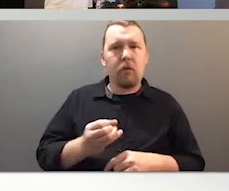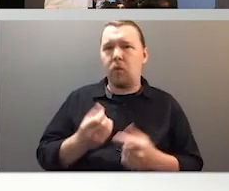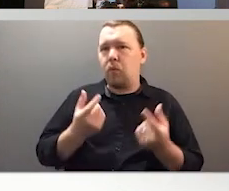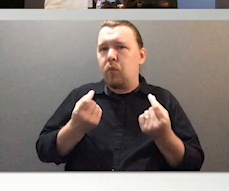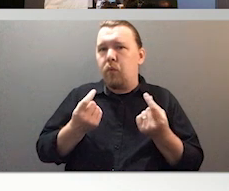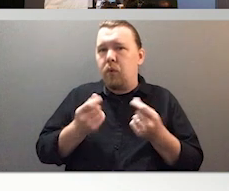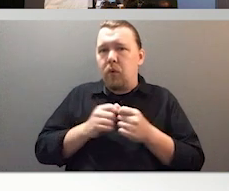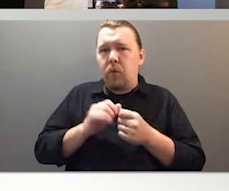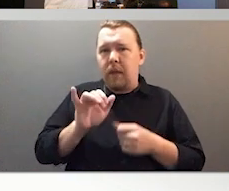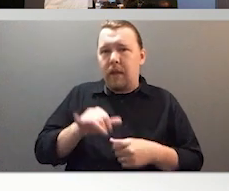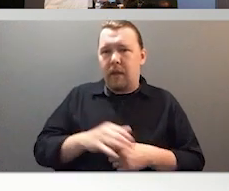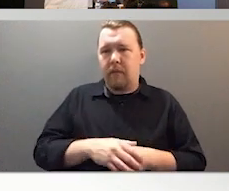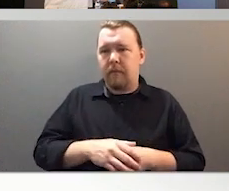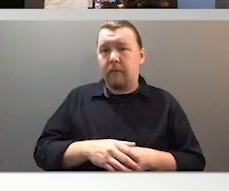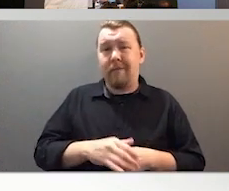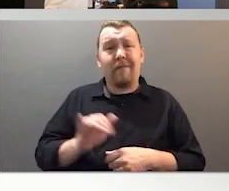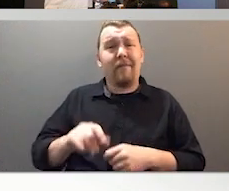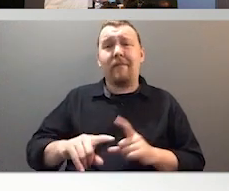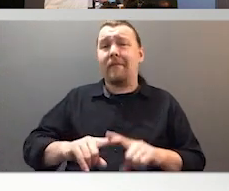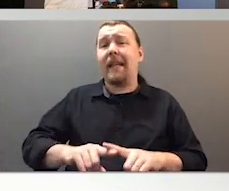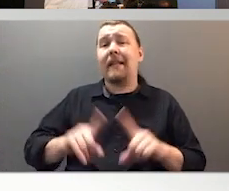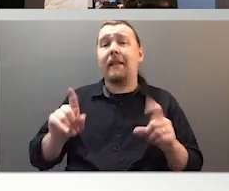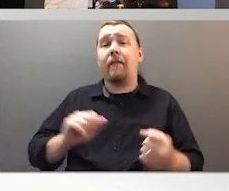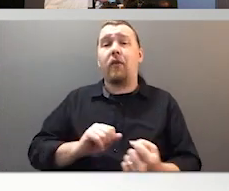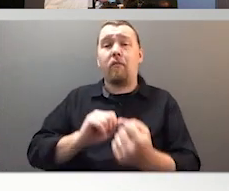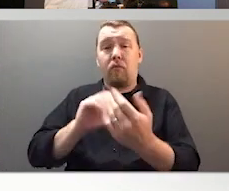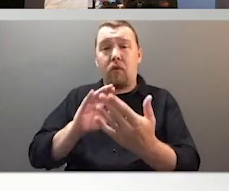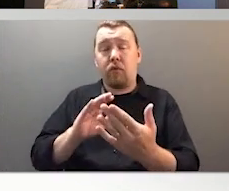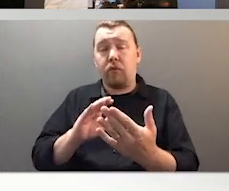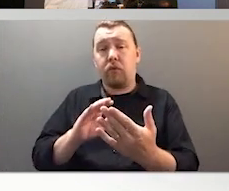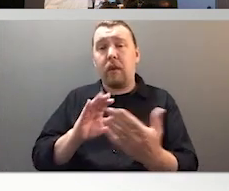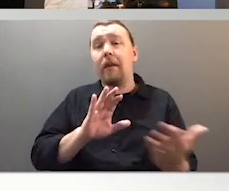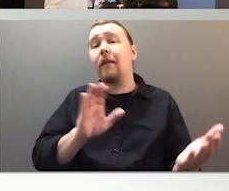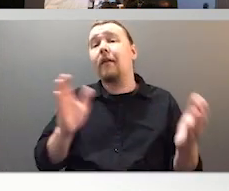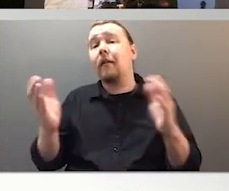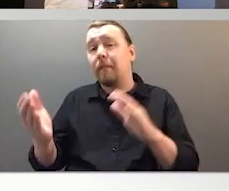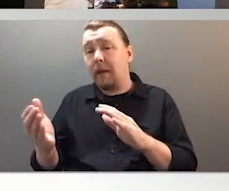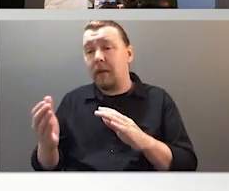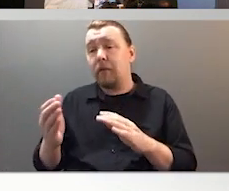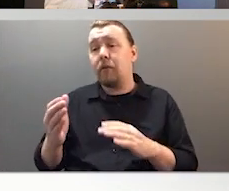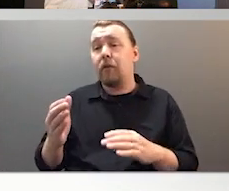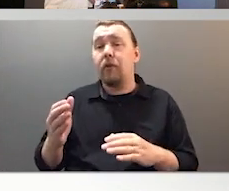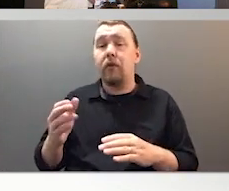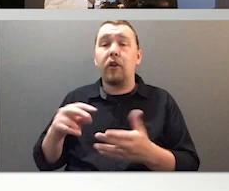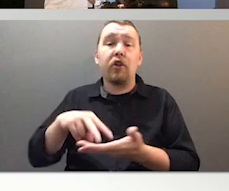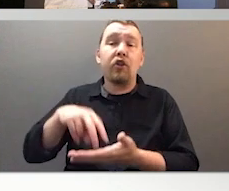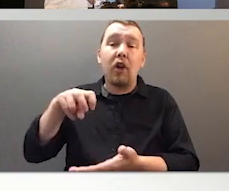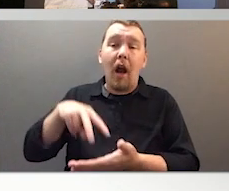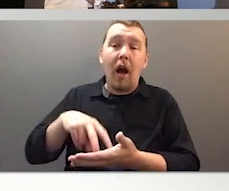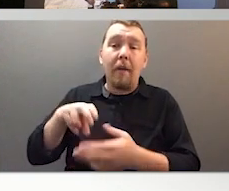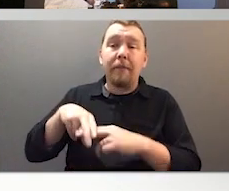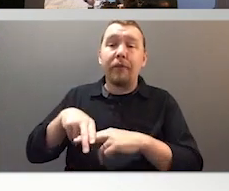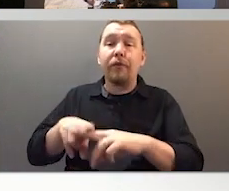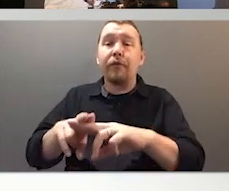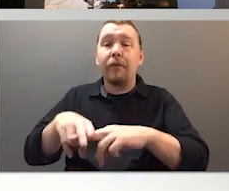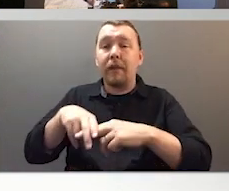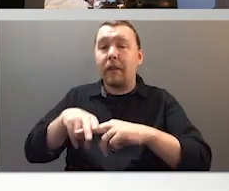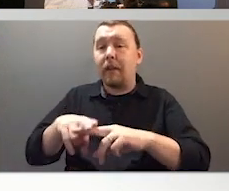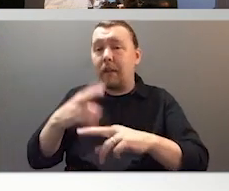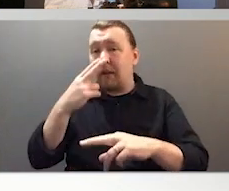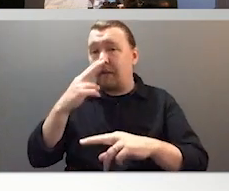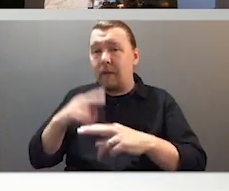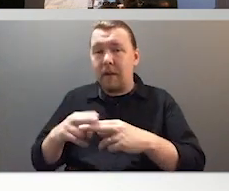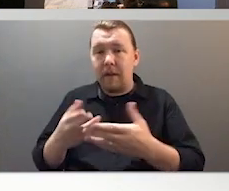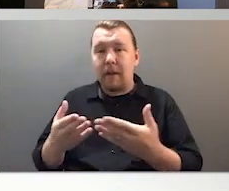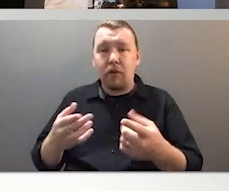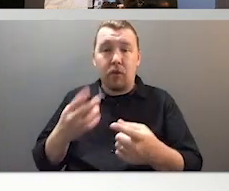that? And that's a completely different approach than jumping, swinging, and all those fun things that you see in an OT clinic.